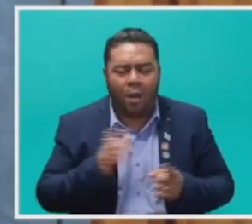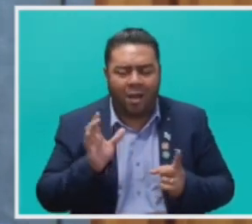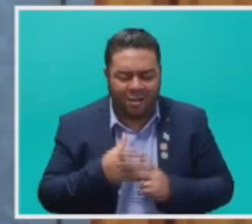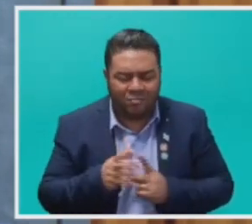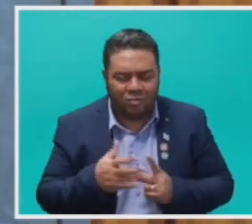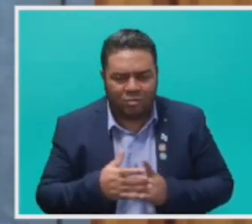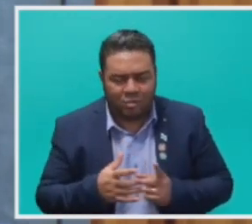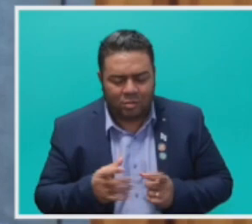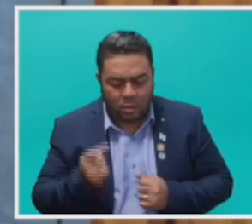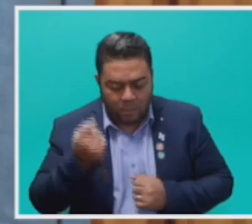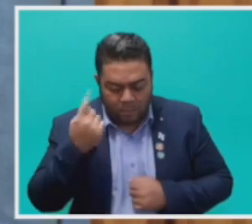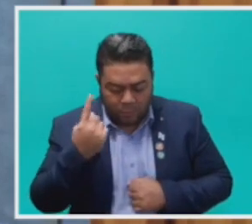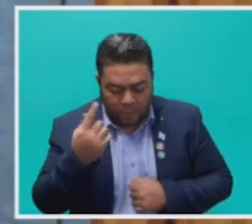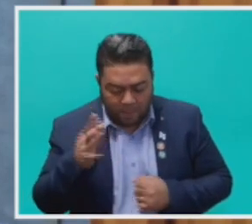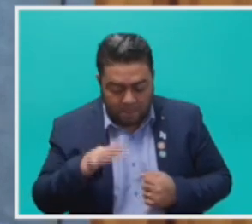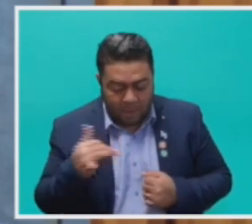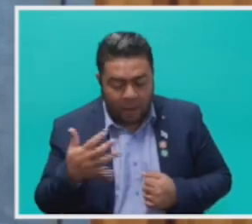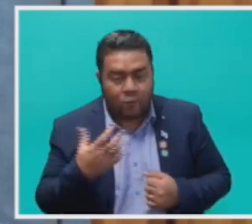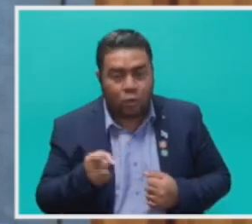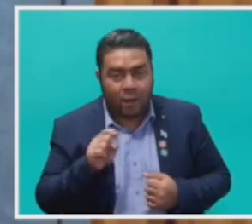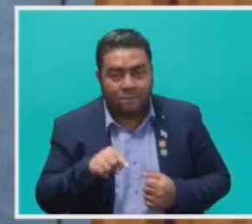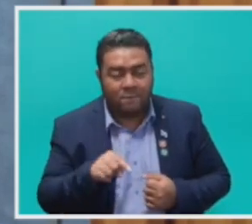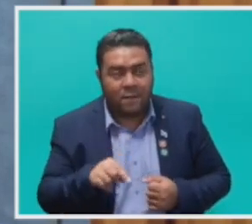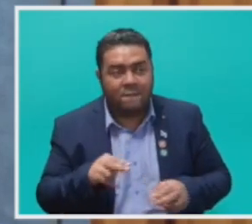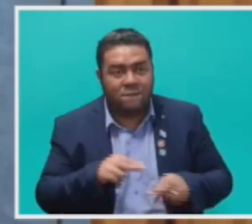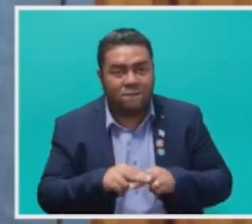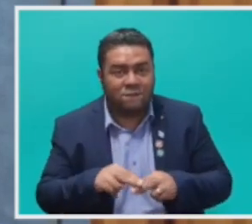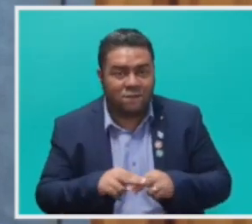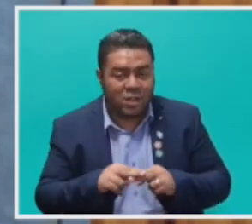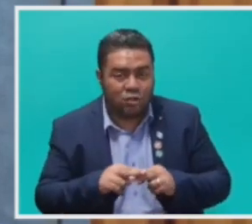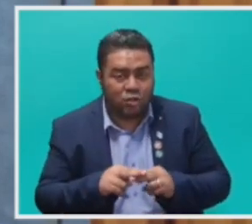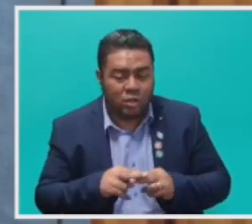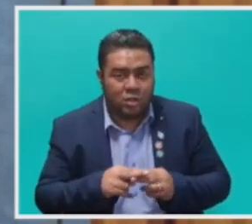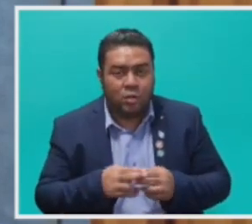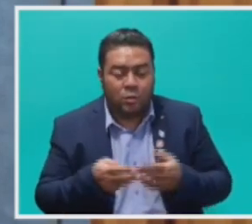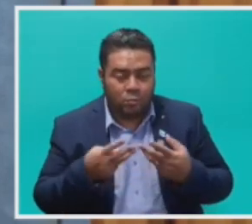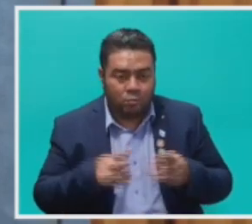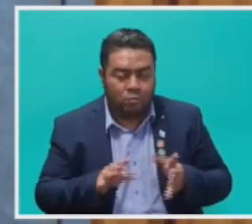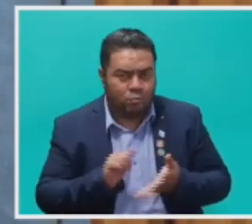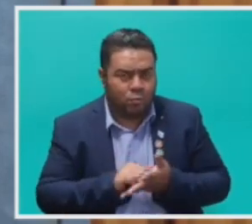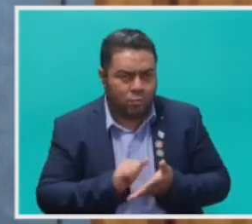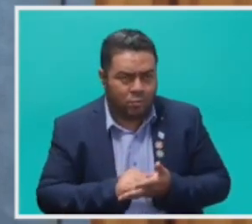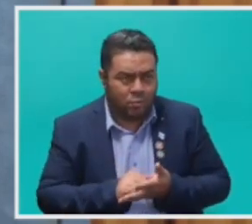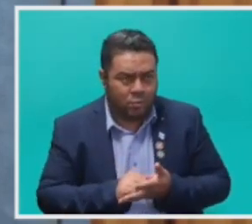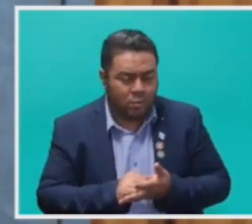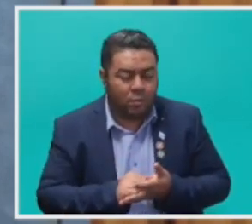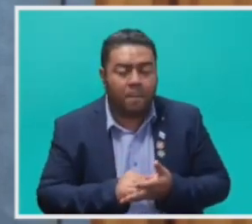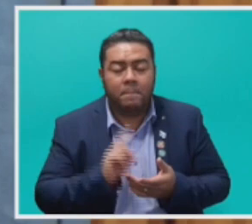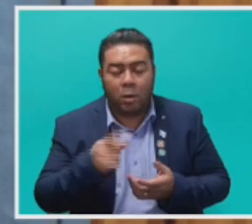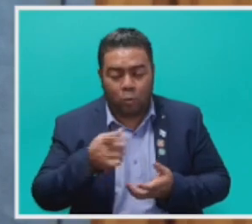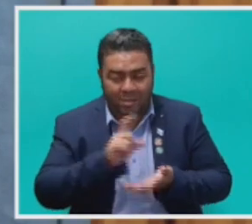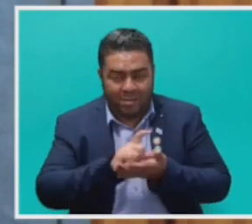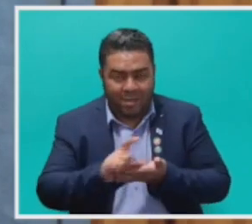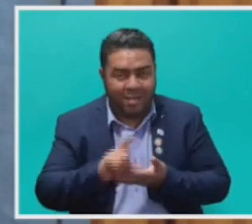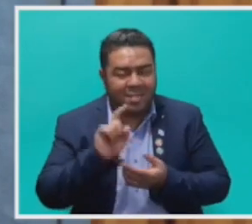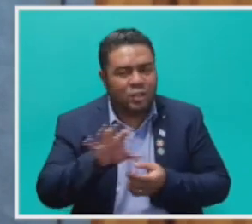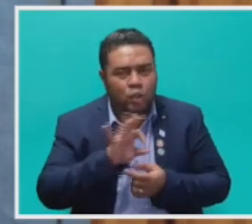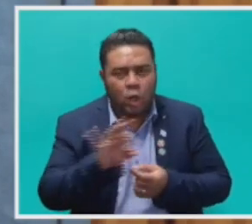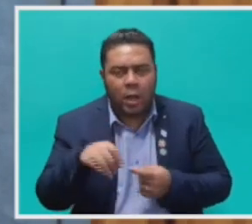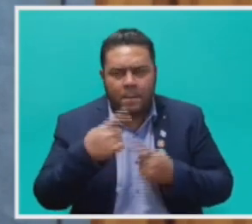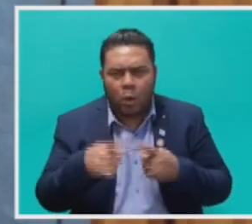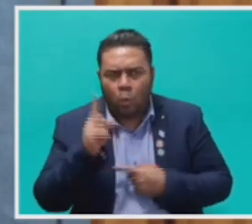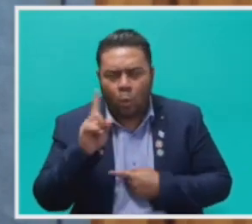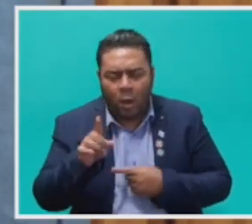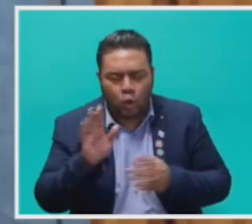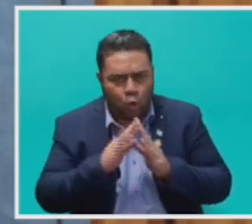context and may have to have Fijian flavor. But let us be clear about one thing. This is not about